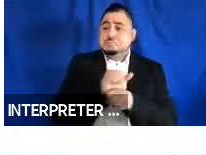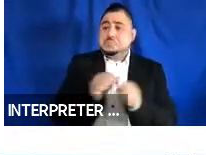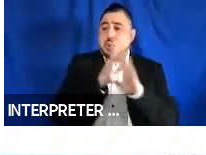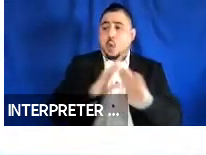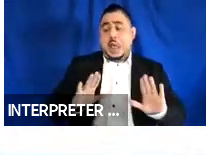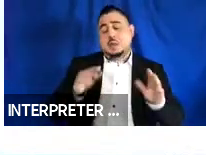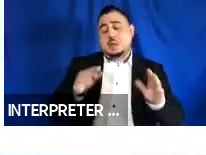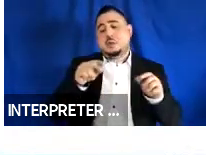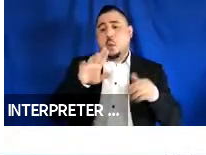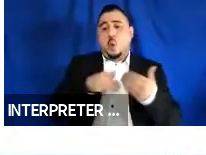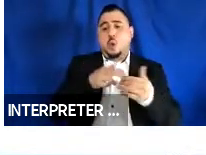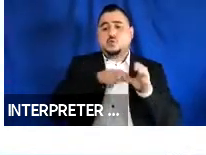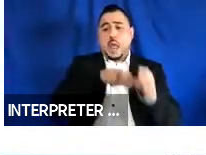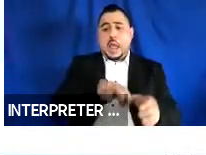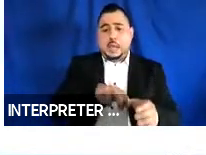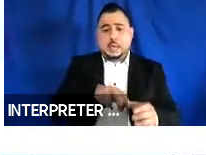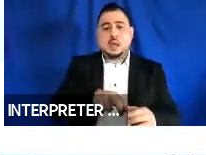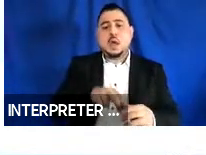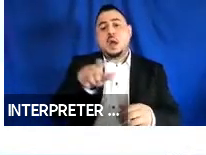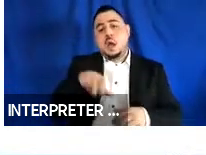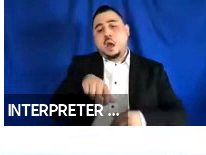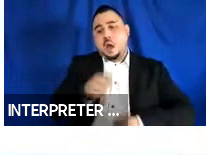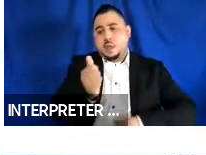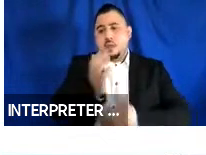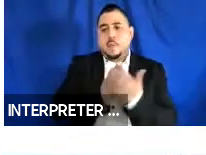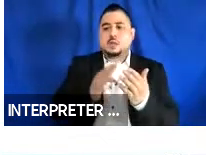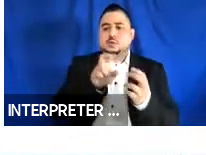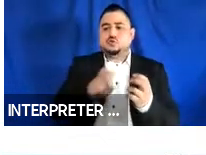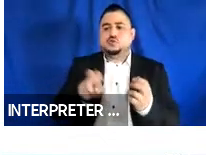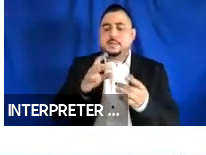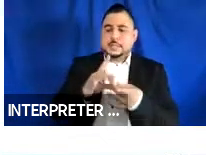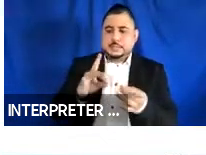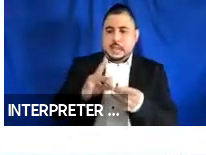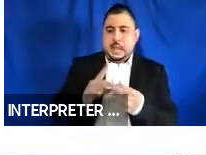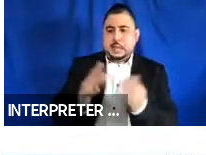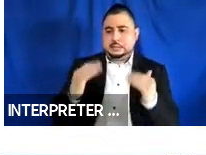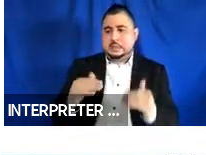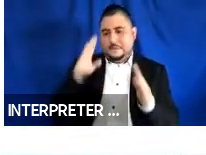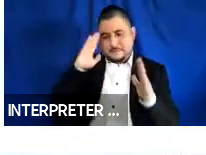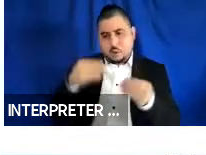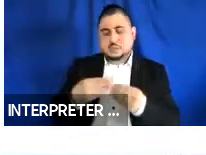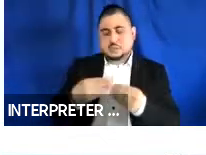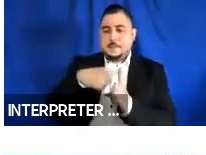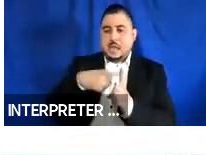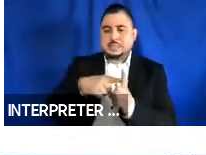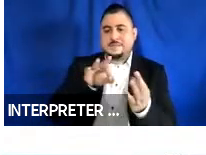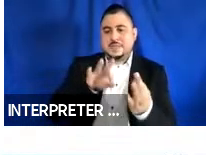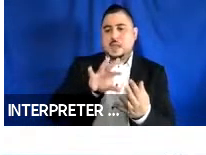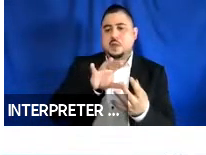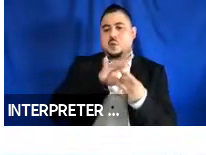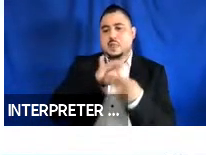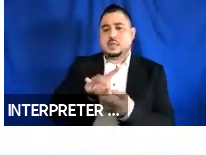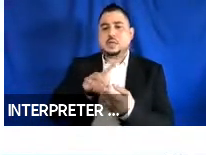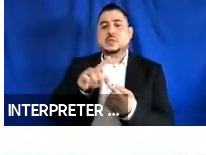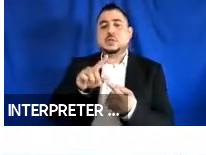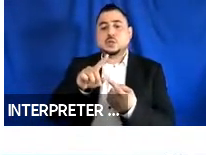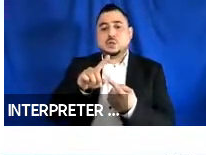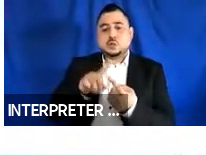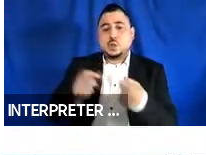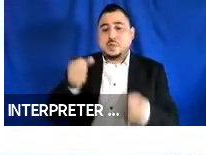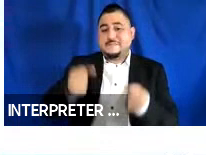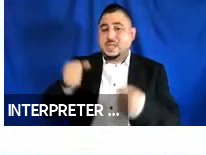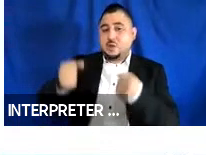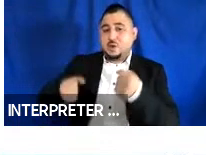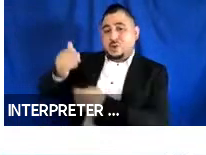quiet. Other facets of the trip experience discussed by participants focused on positive feedback related to the vehicle's large